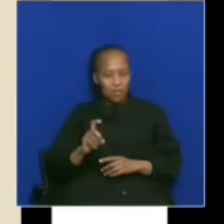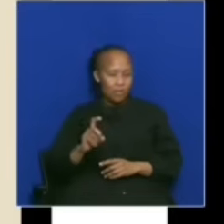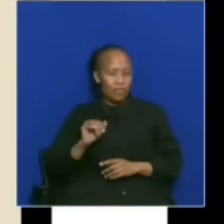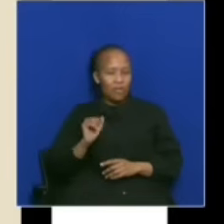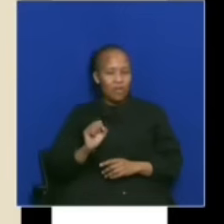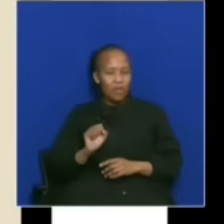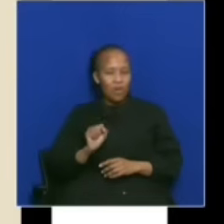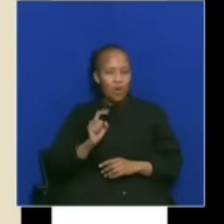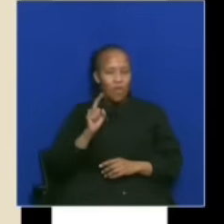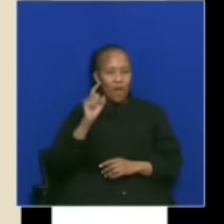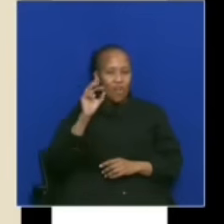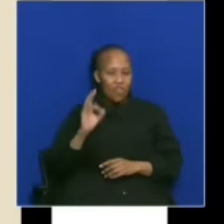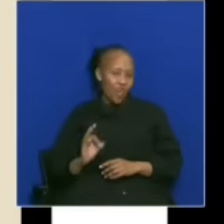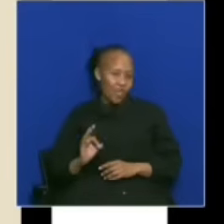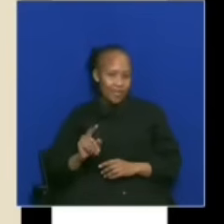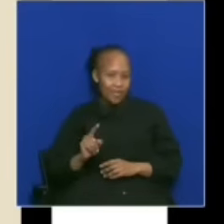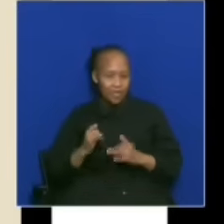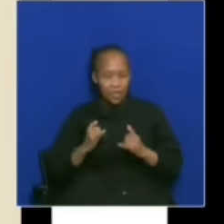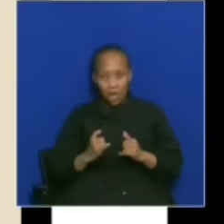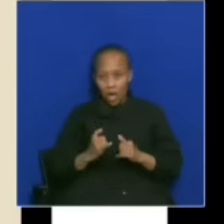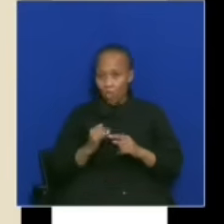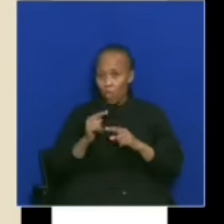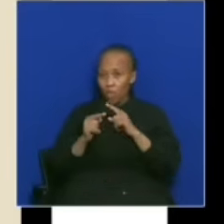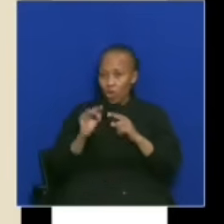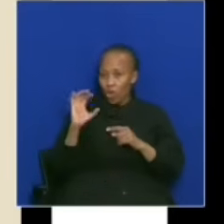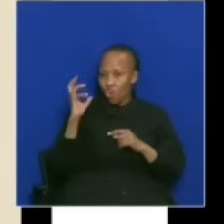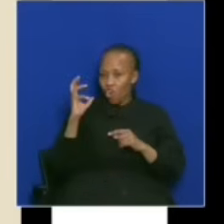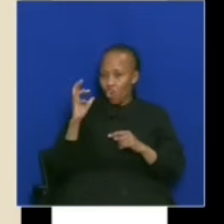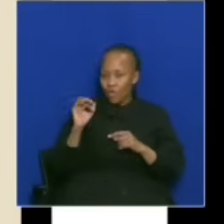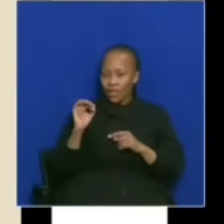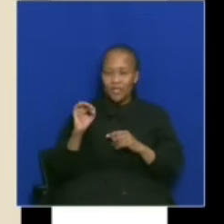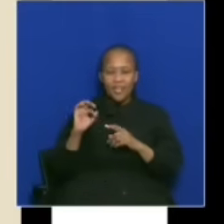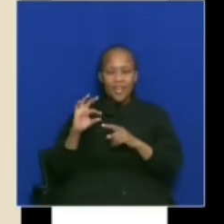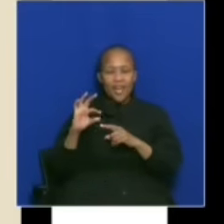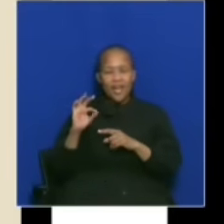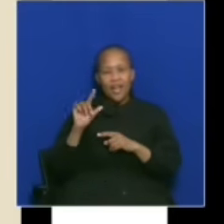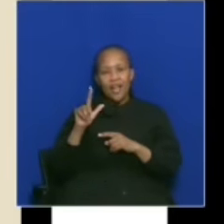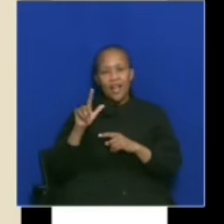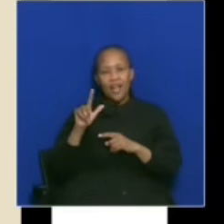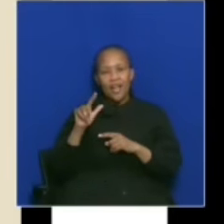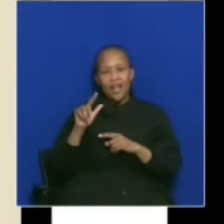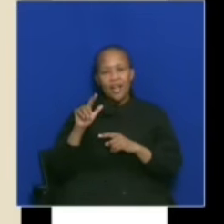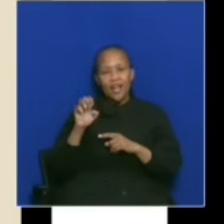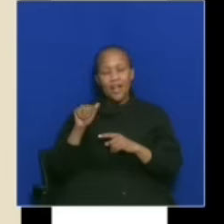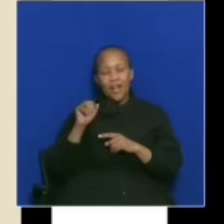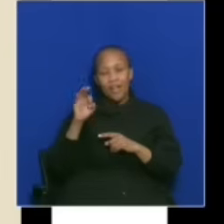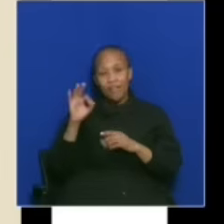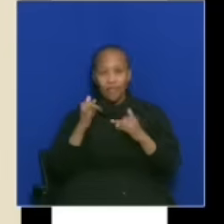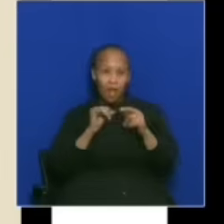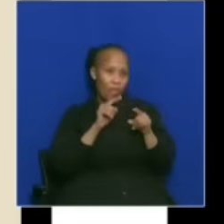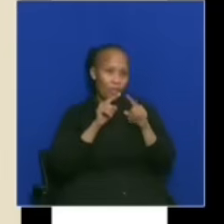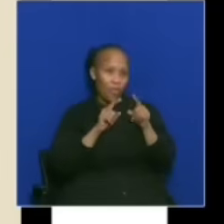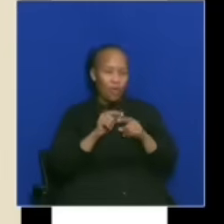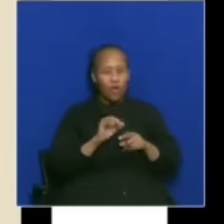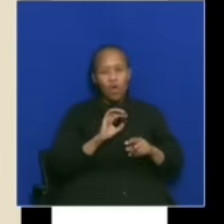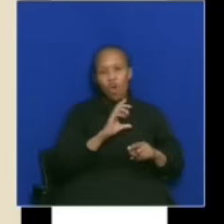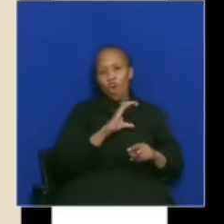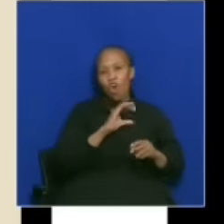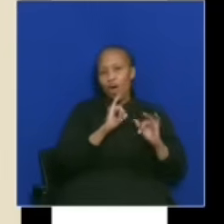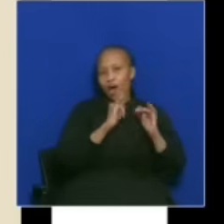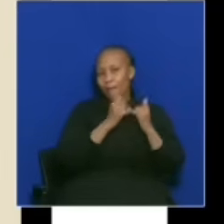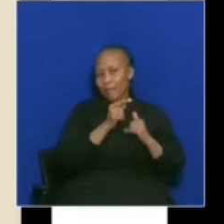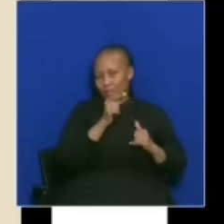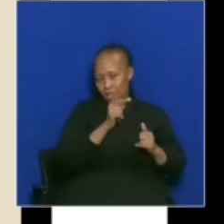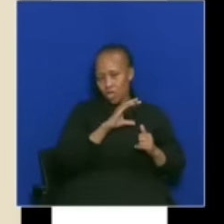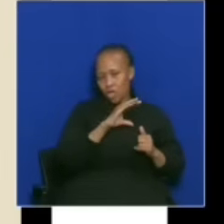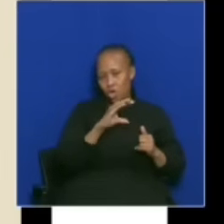pointing a finger at Gold Leaf, he's pointing a finger at Carne Links, saying that the number of your brands that are purchased below the